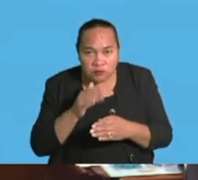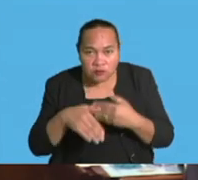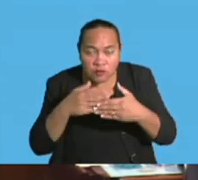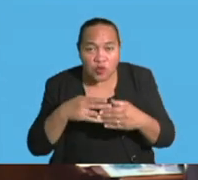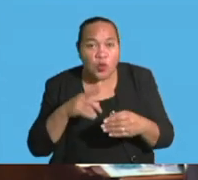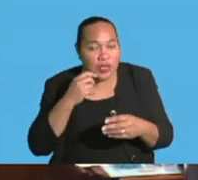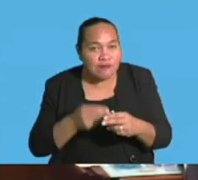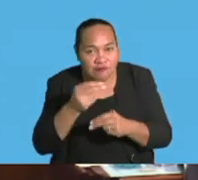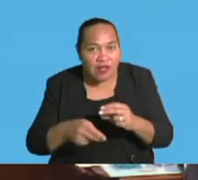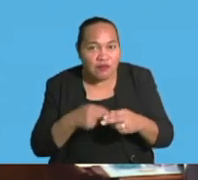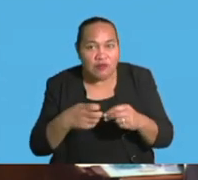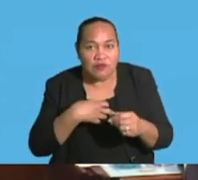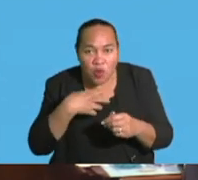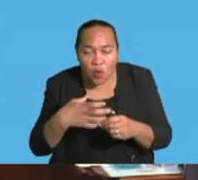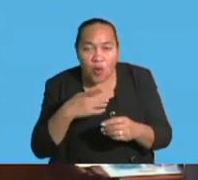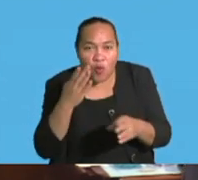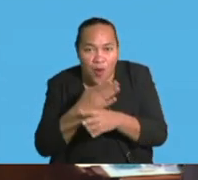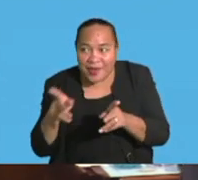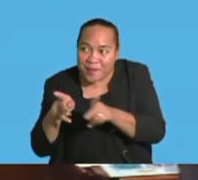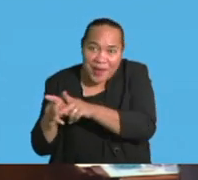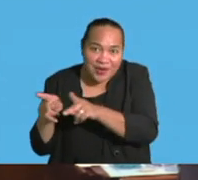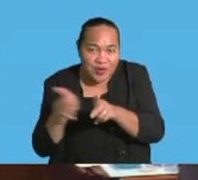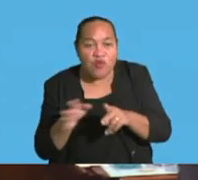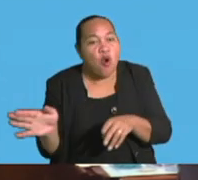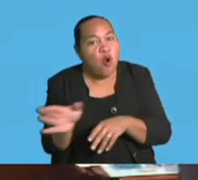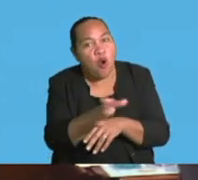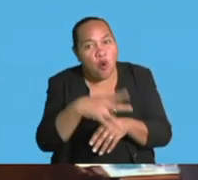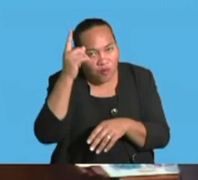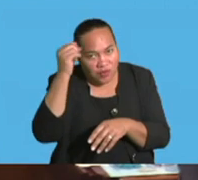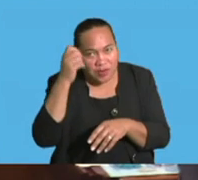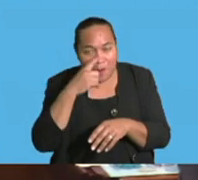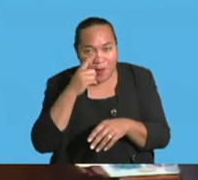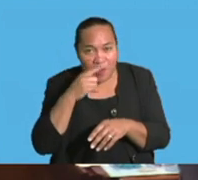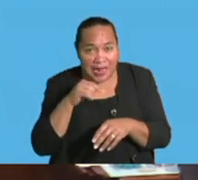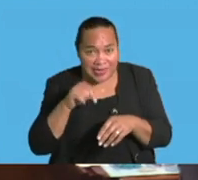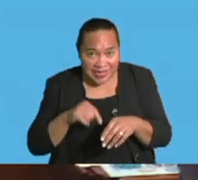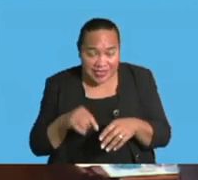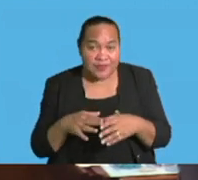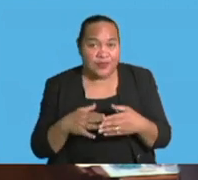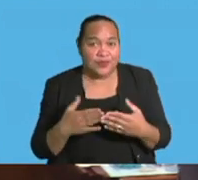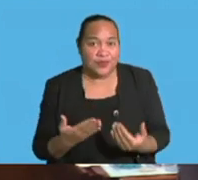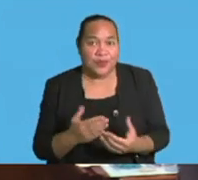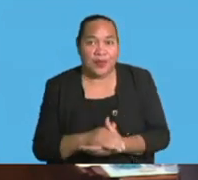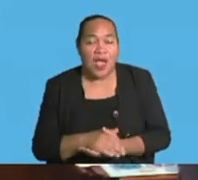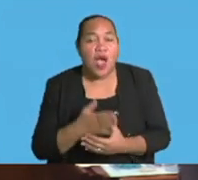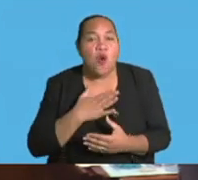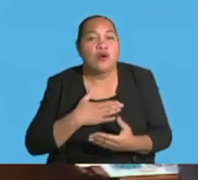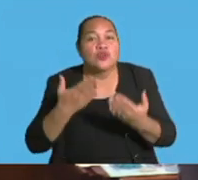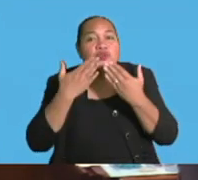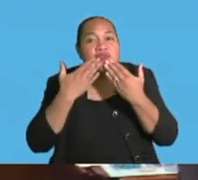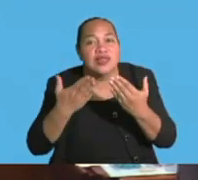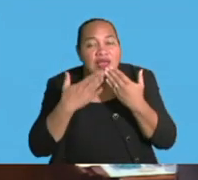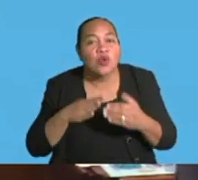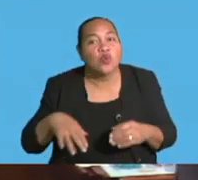new fiscal year, working in partnership with all Fijians. On this occasion, Honorable Speaker, I wish to thank all